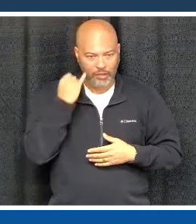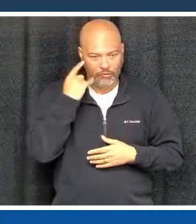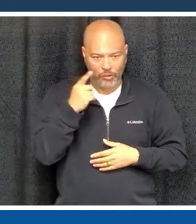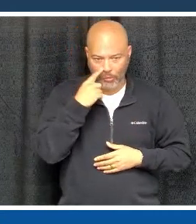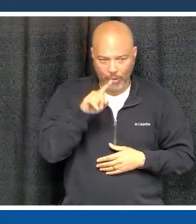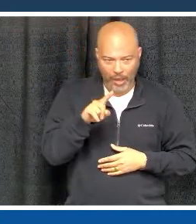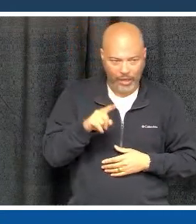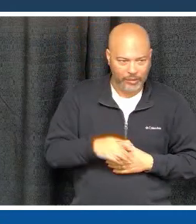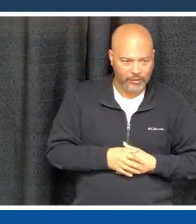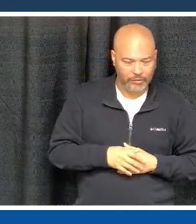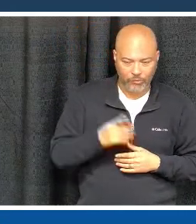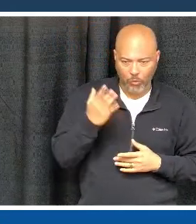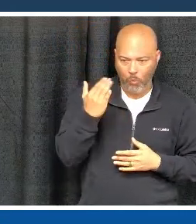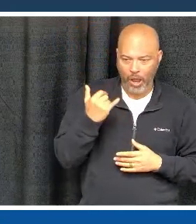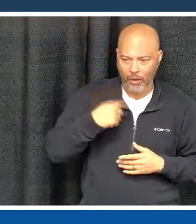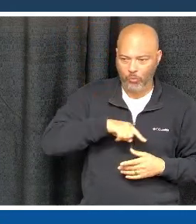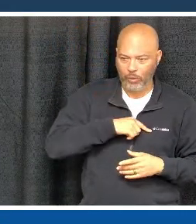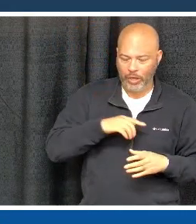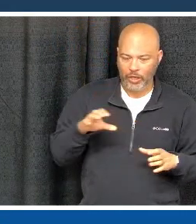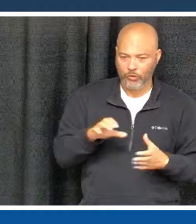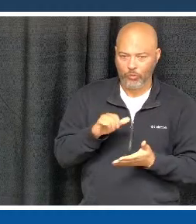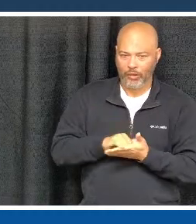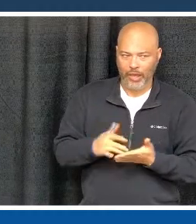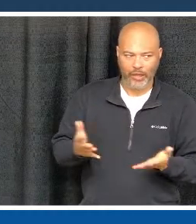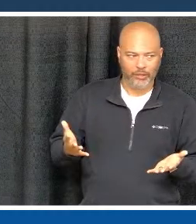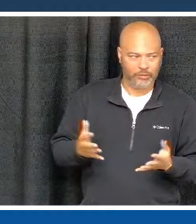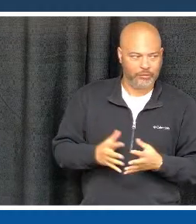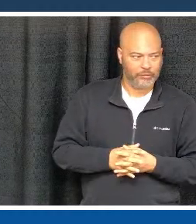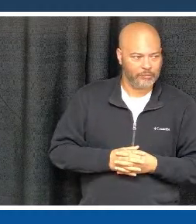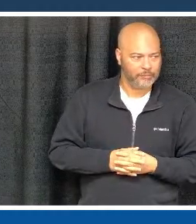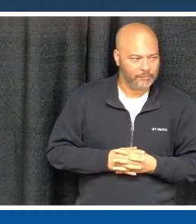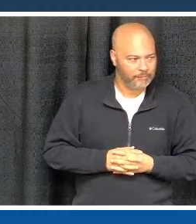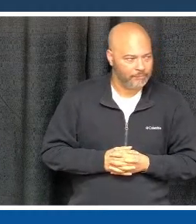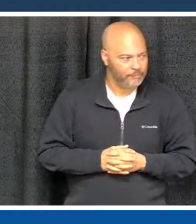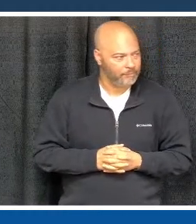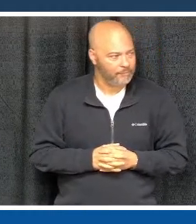mind, come up and tell us why we're in this posture.